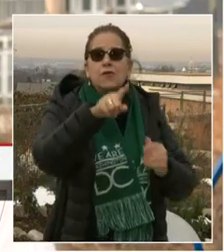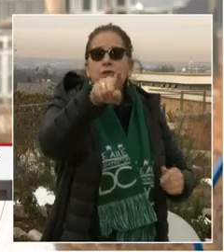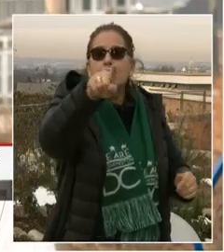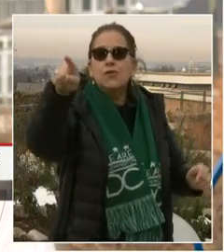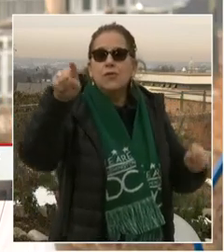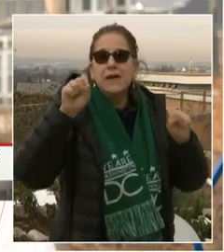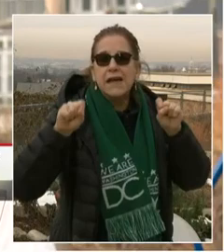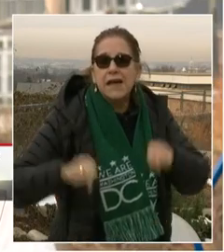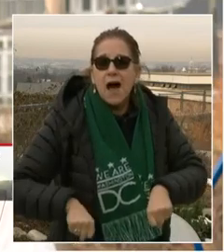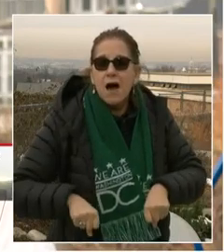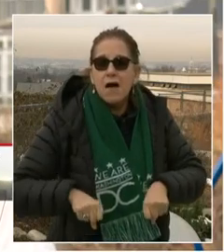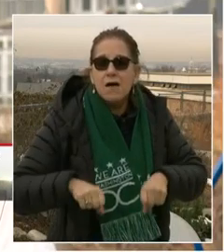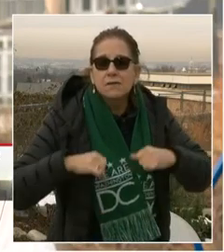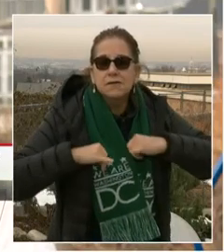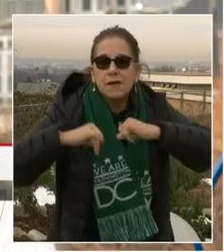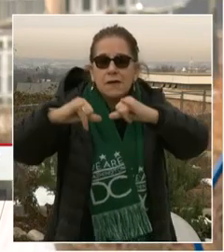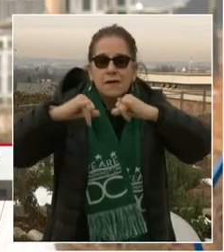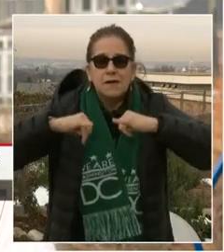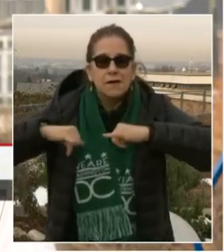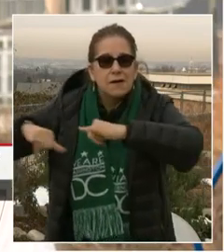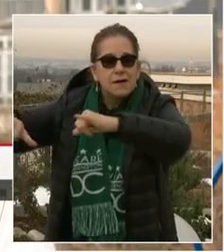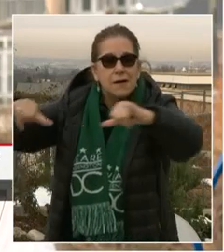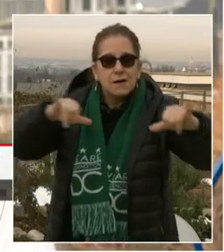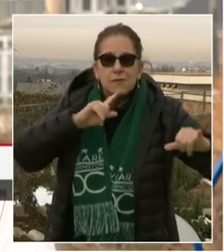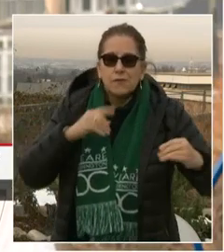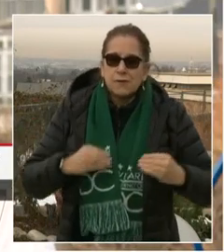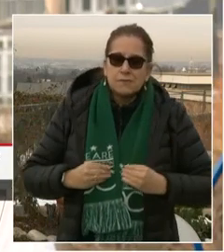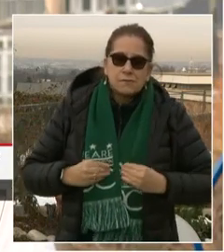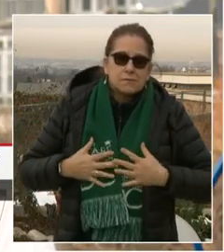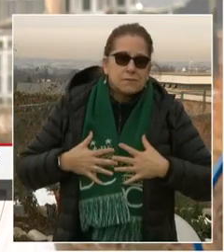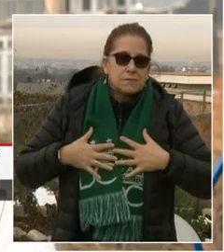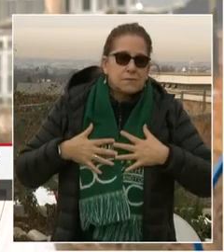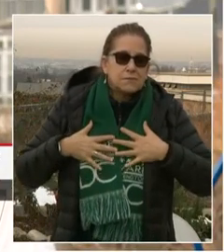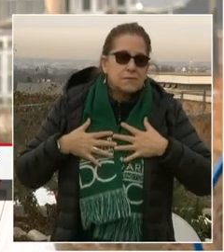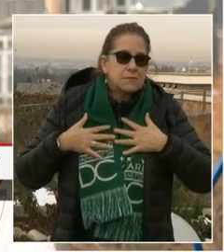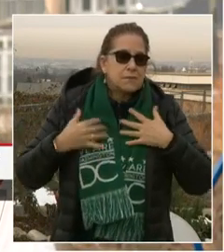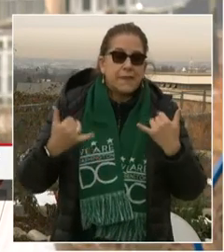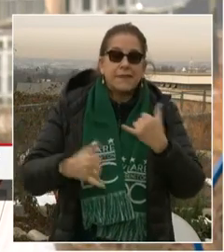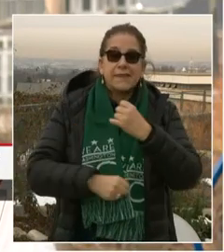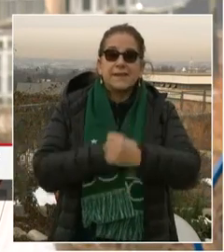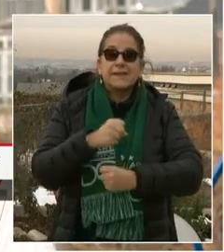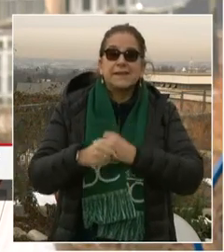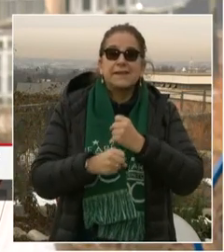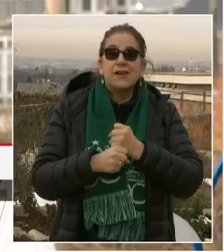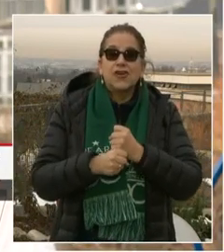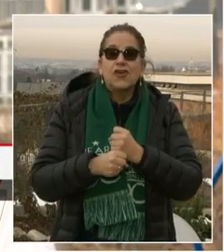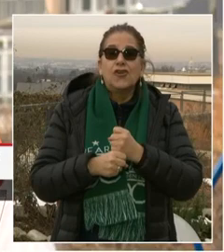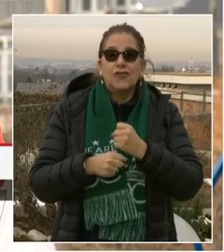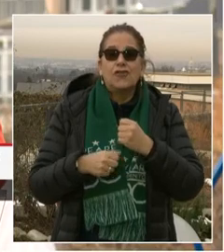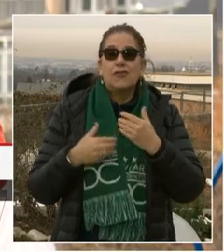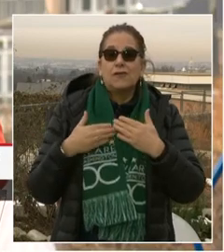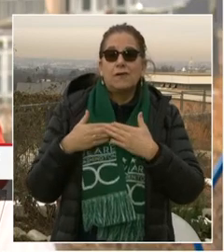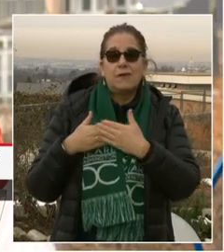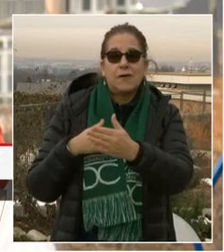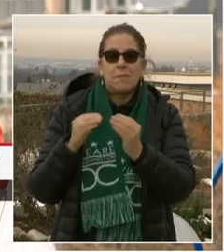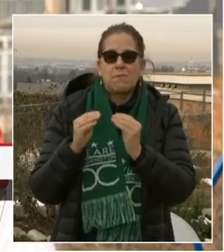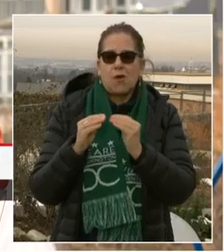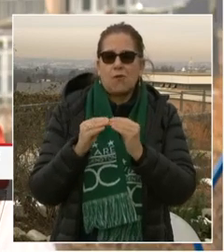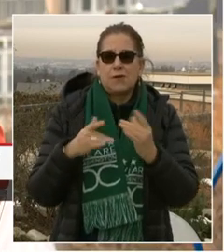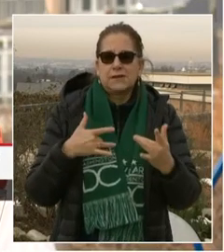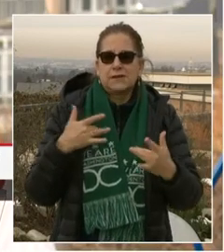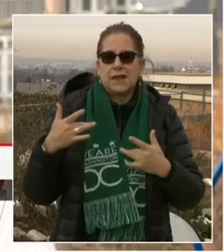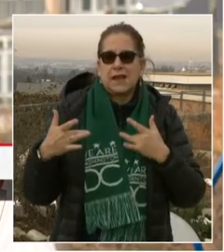an exciting day for me. I will begin my educational journey to attain an